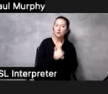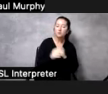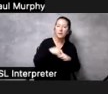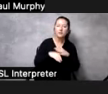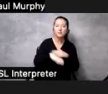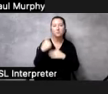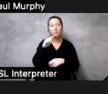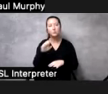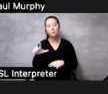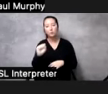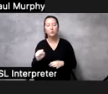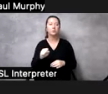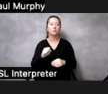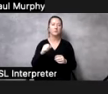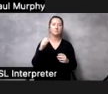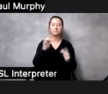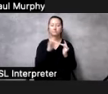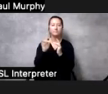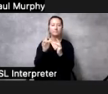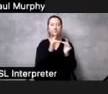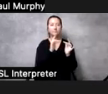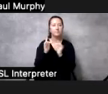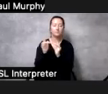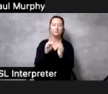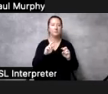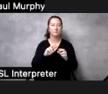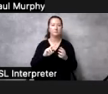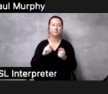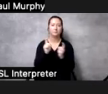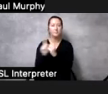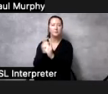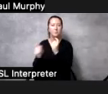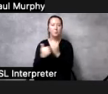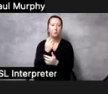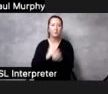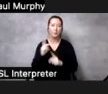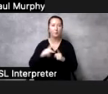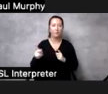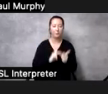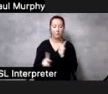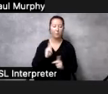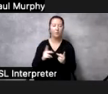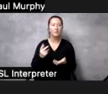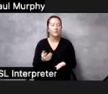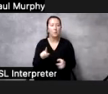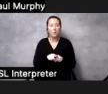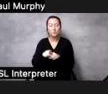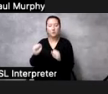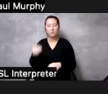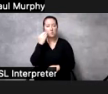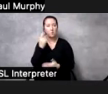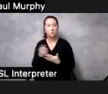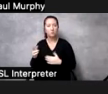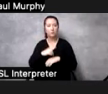their collaborations and networks. But mainly, what are the resources that are available on your campus that you can